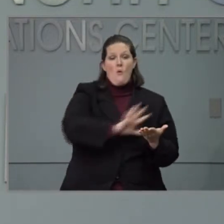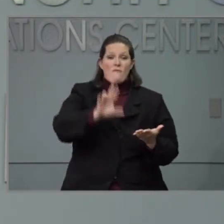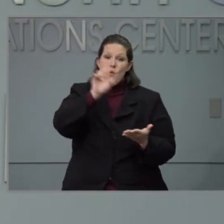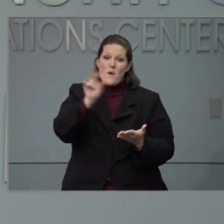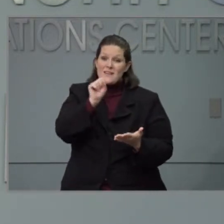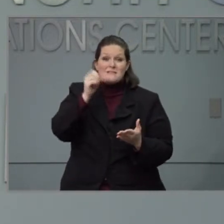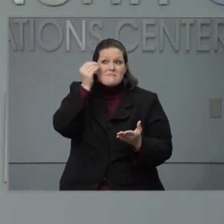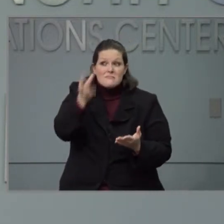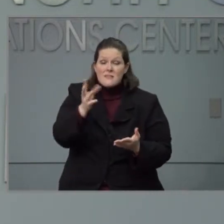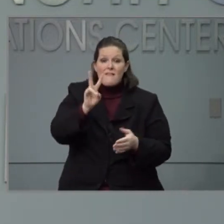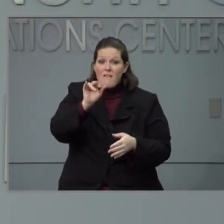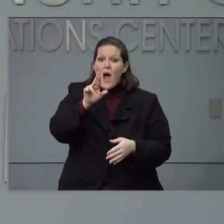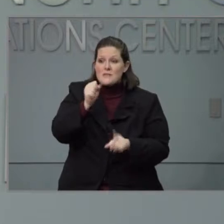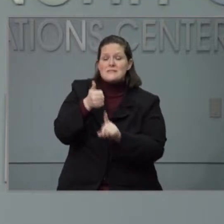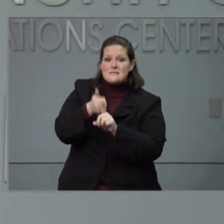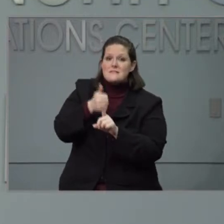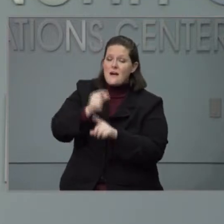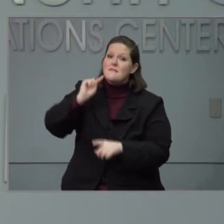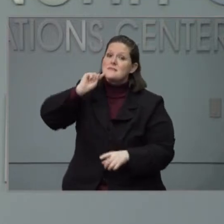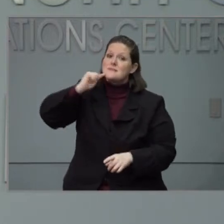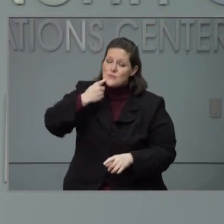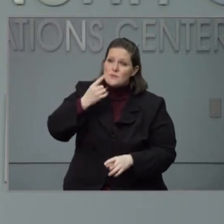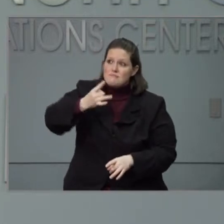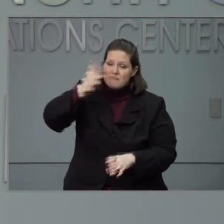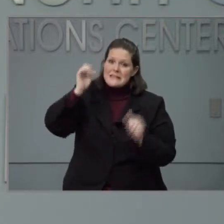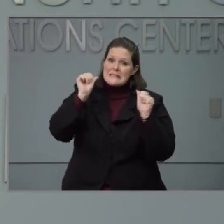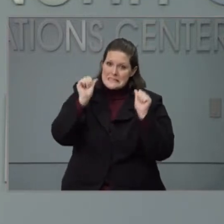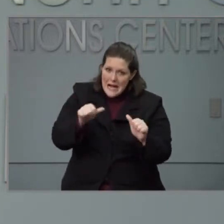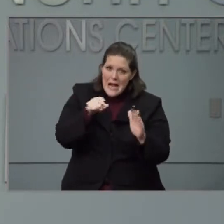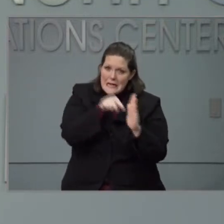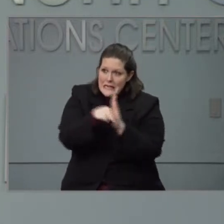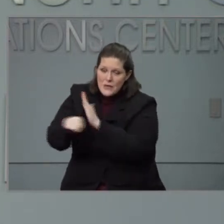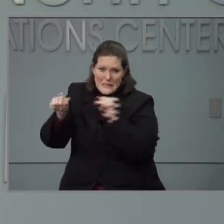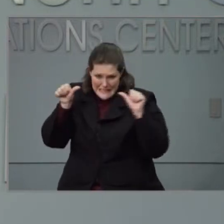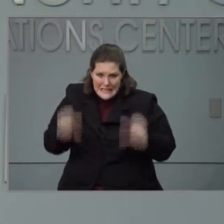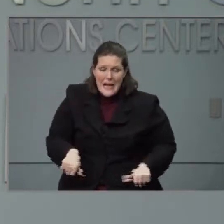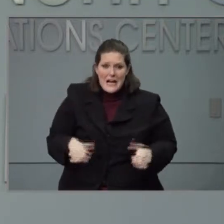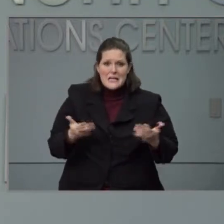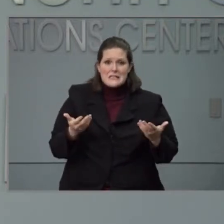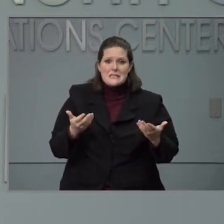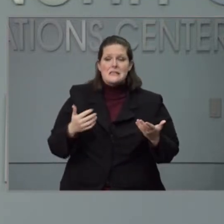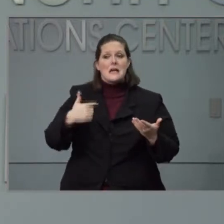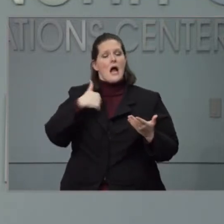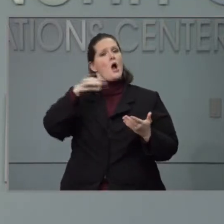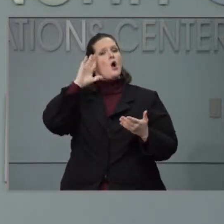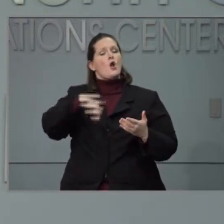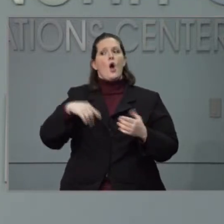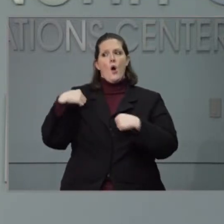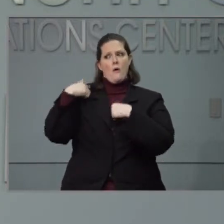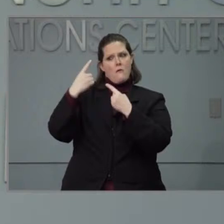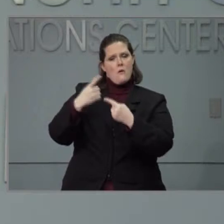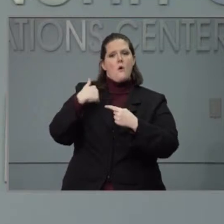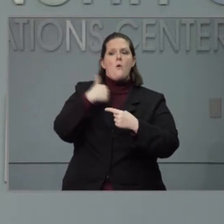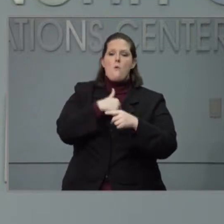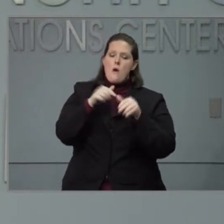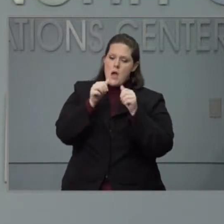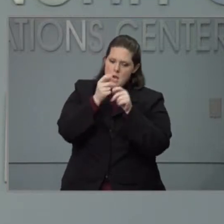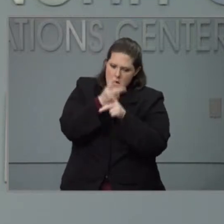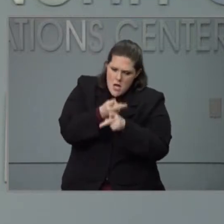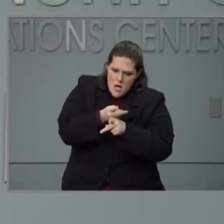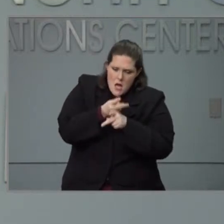virus like the deadly threat that it still is. I know that months and months of acting carefully have made people